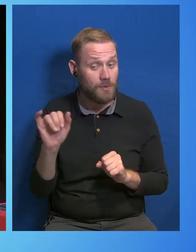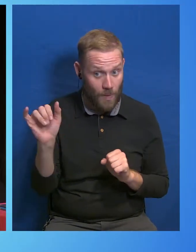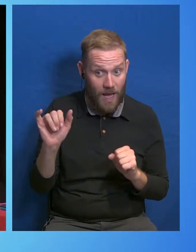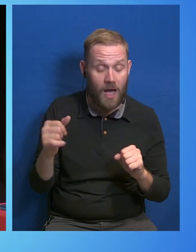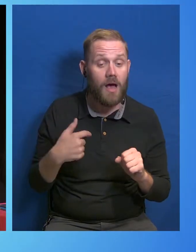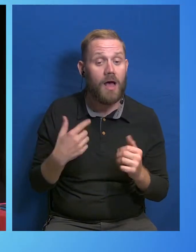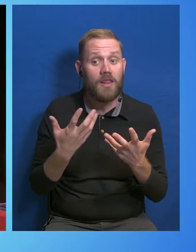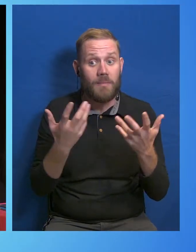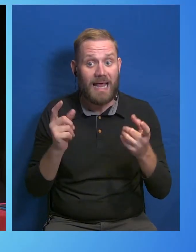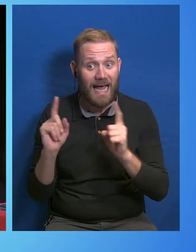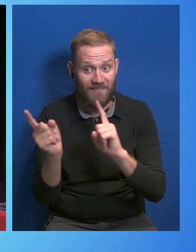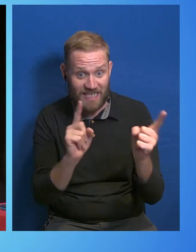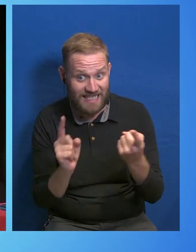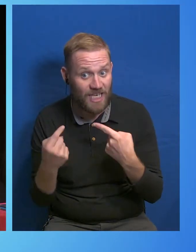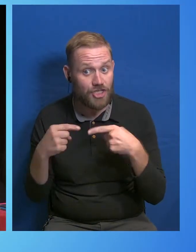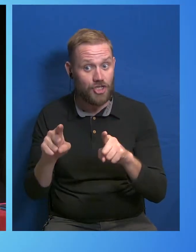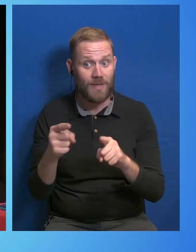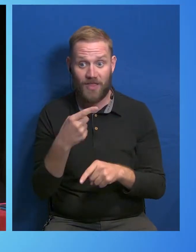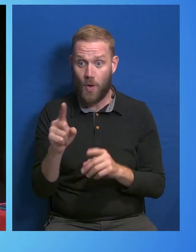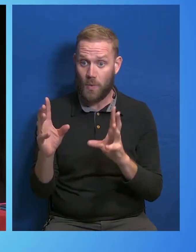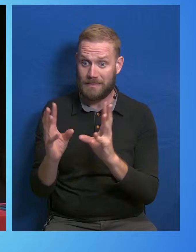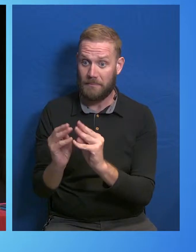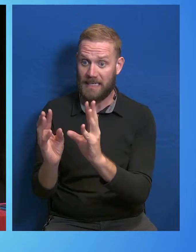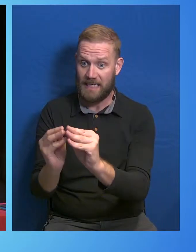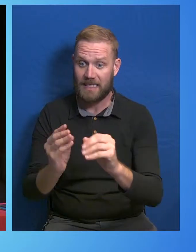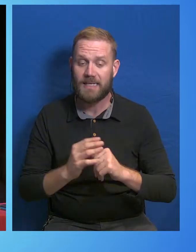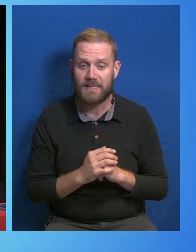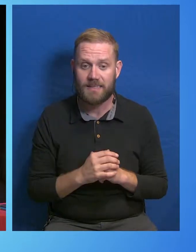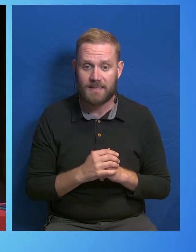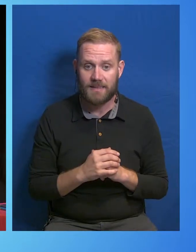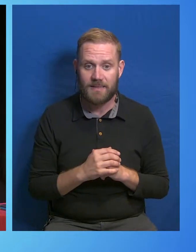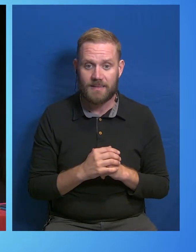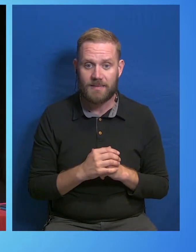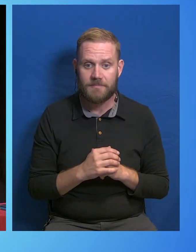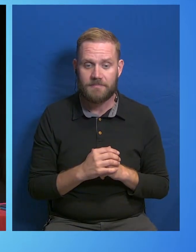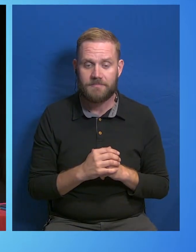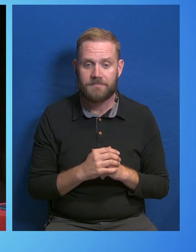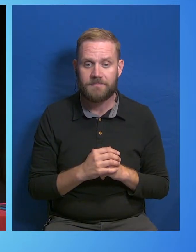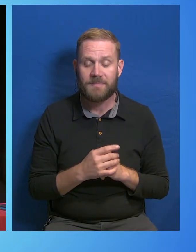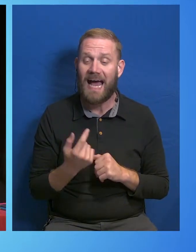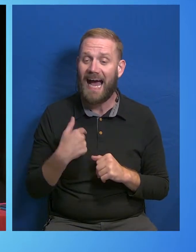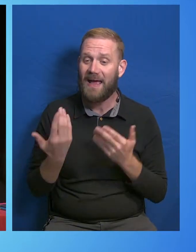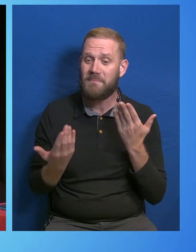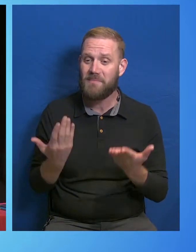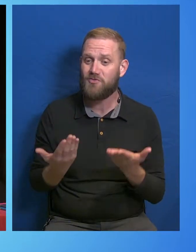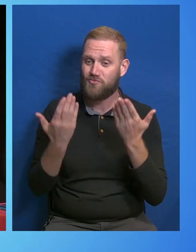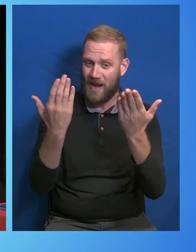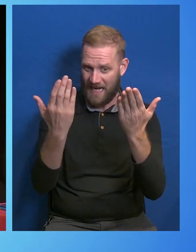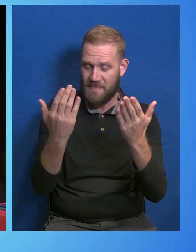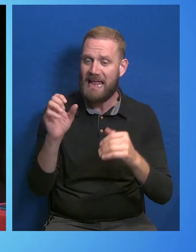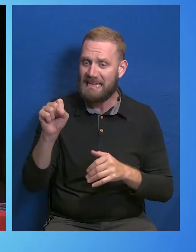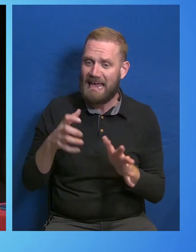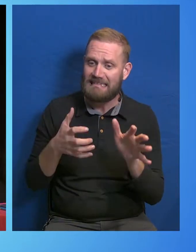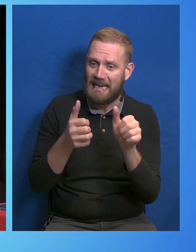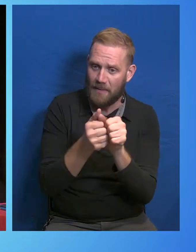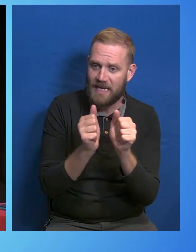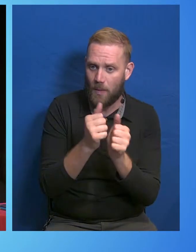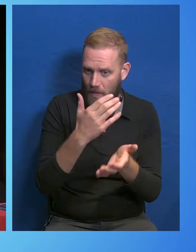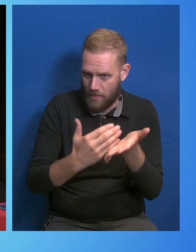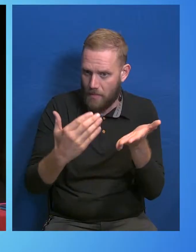a lot of discussion during those meetings. And I might recommend, yes, an update on the